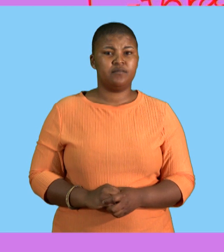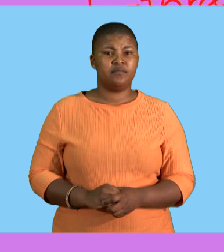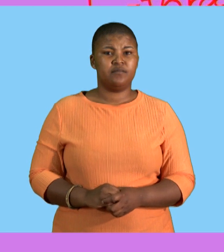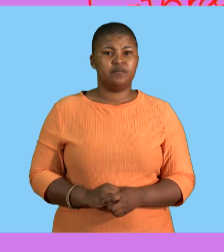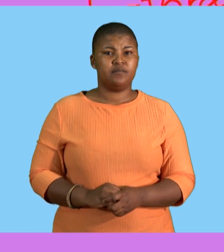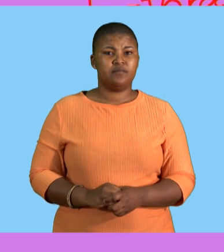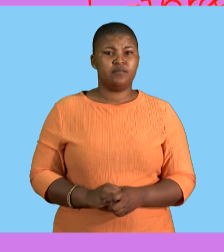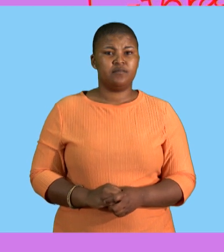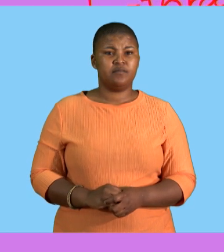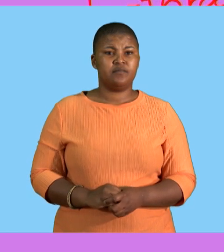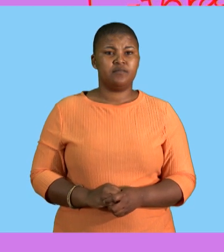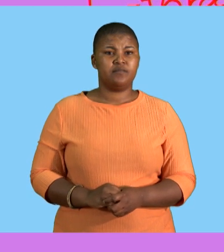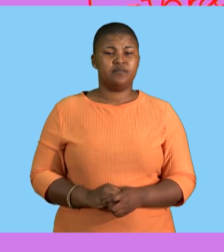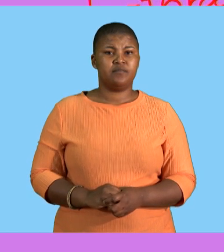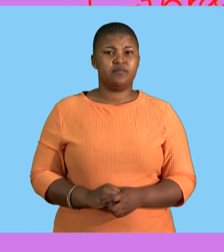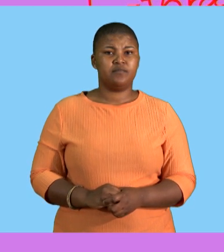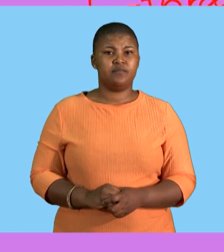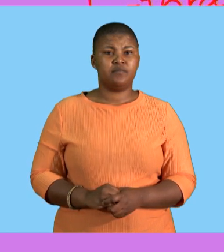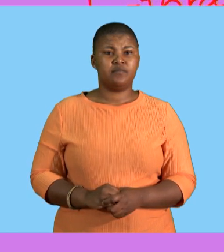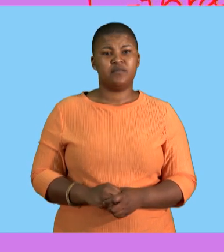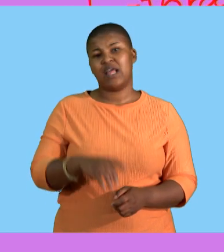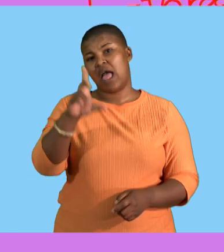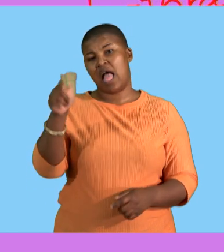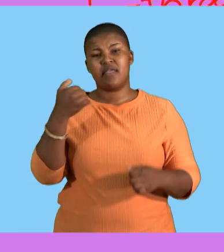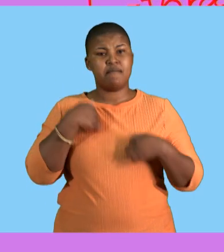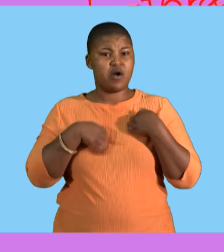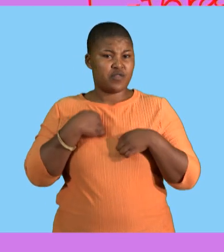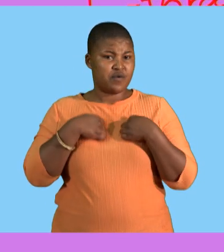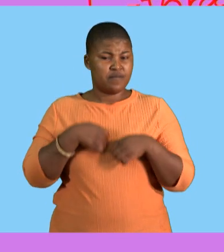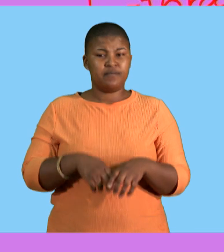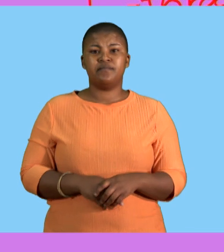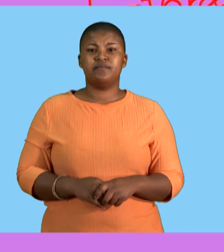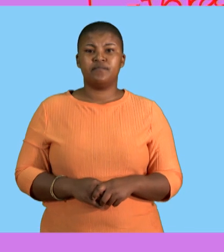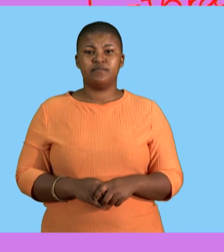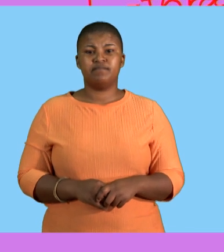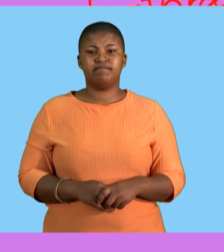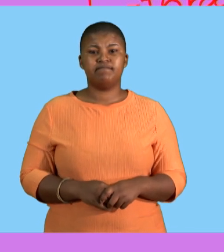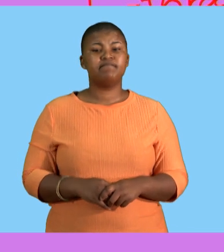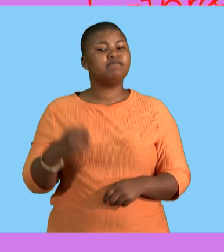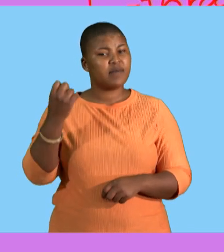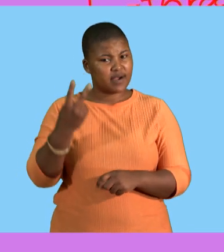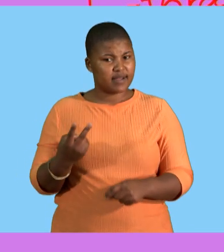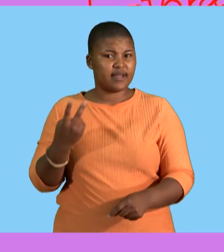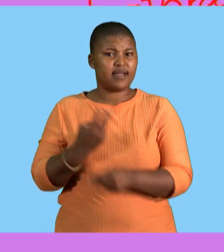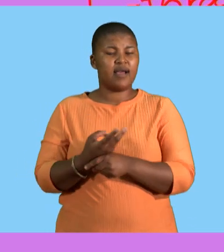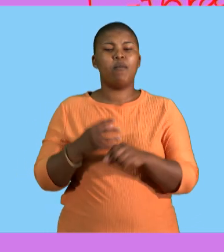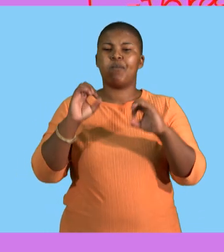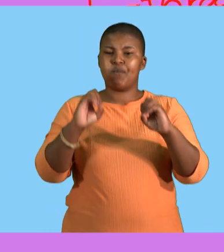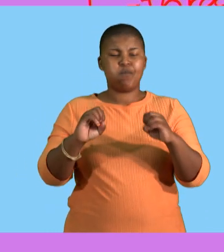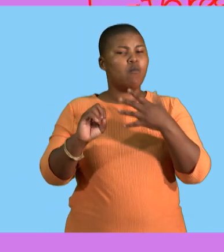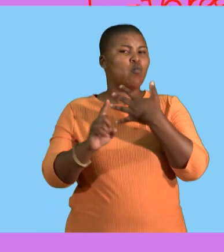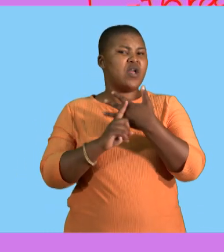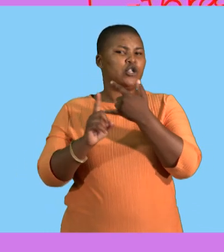And then let's look at the other bathroom. Again, there is no